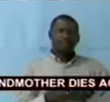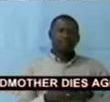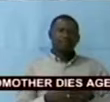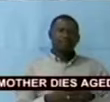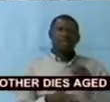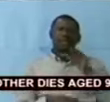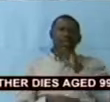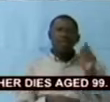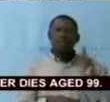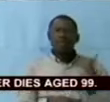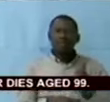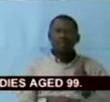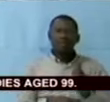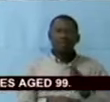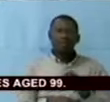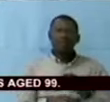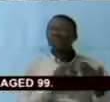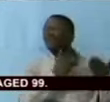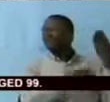I didn't know the name.